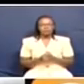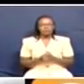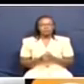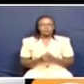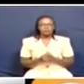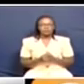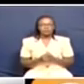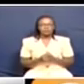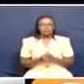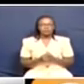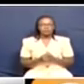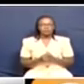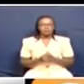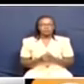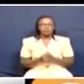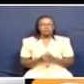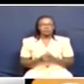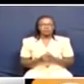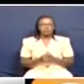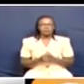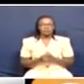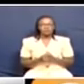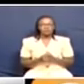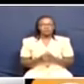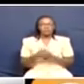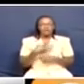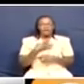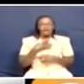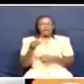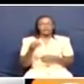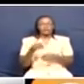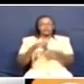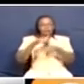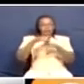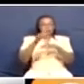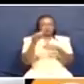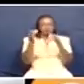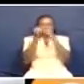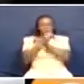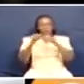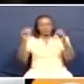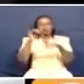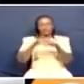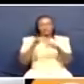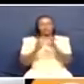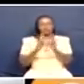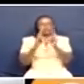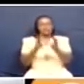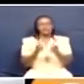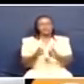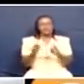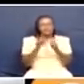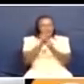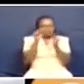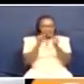forms used for the transmission of the presidential election results are specifically prayed